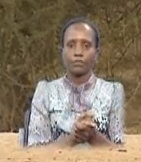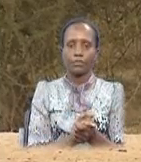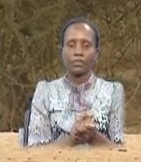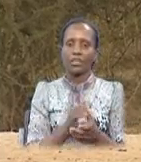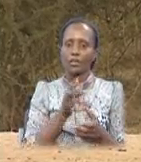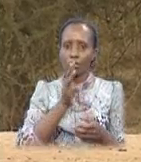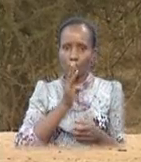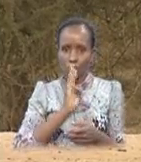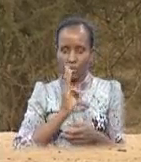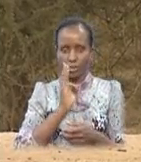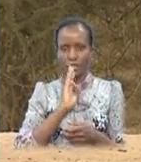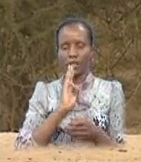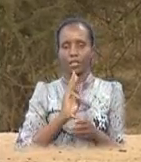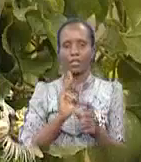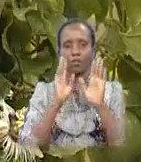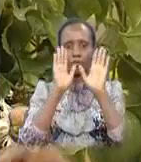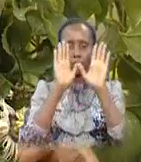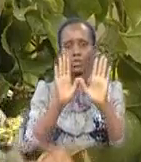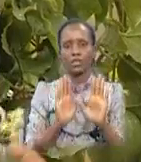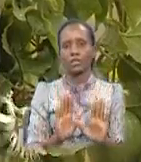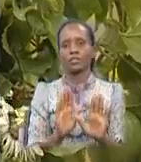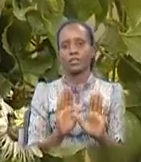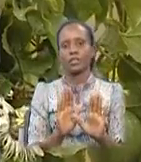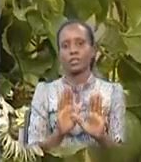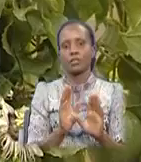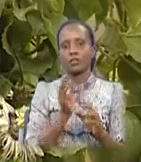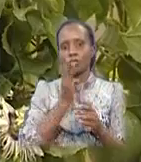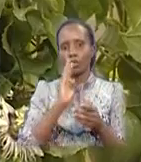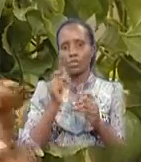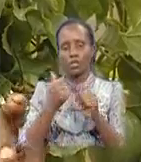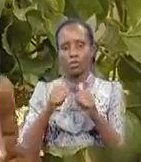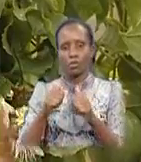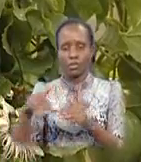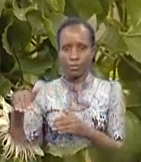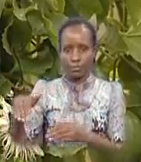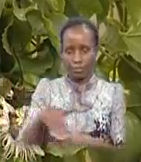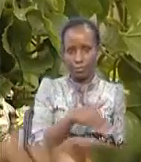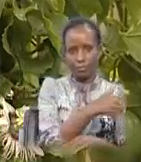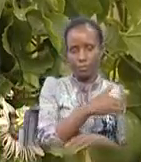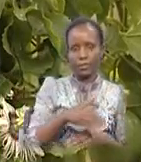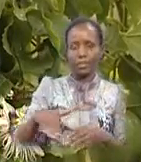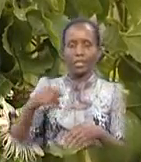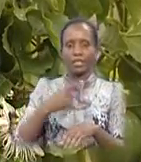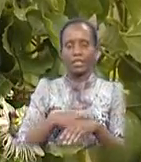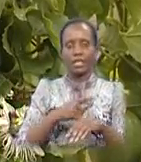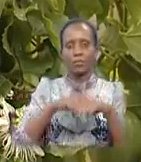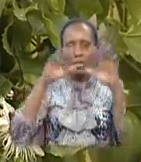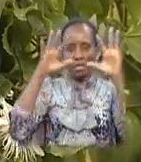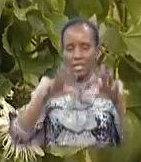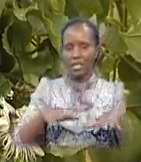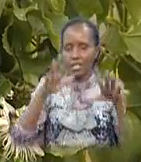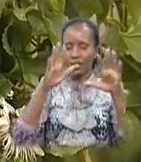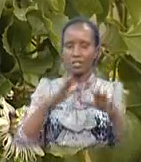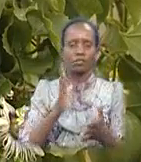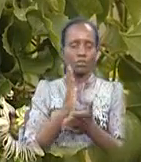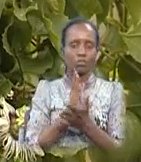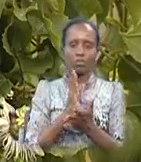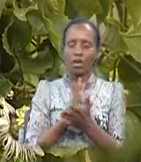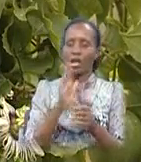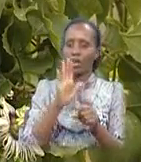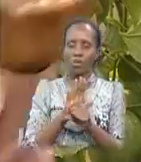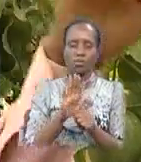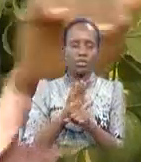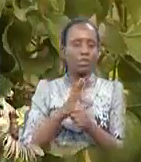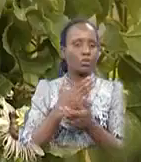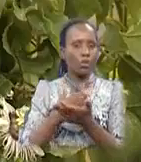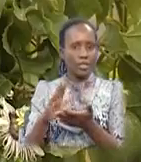Maji ni muhimu sana. Ile maji inapita hapa, ukija hapa wakati wa mvua ile inapita hapa, ni maji nyingi sana.